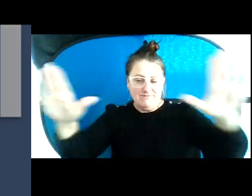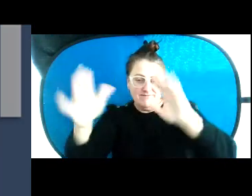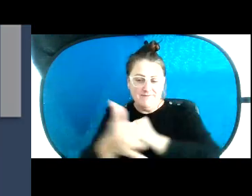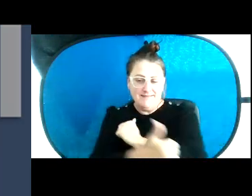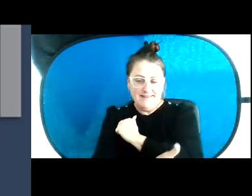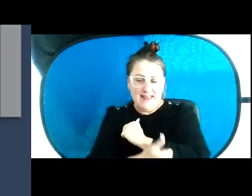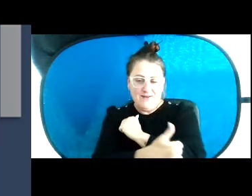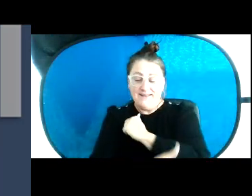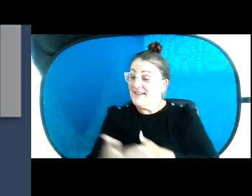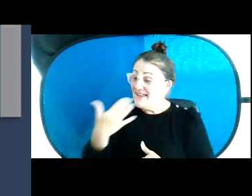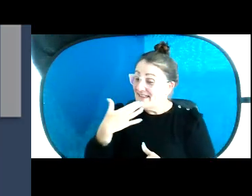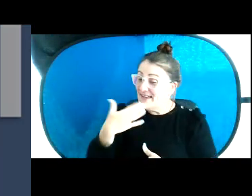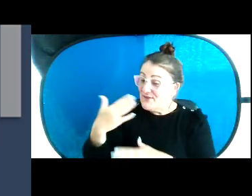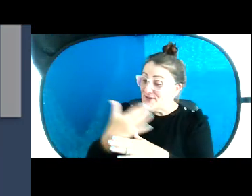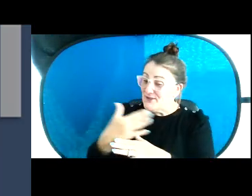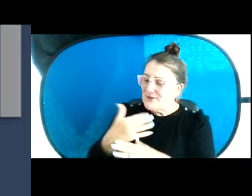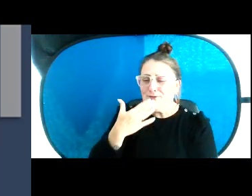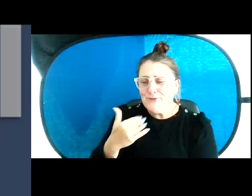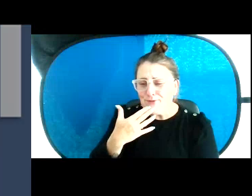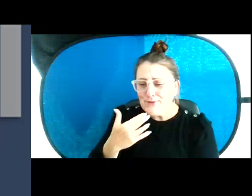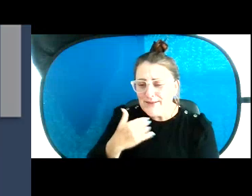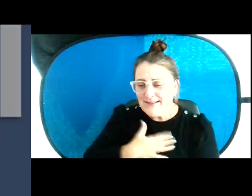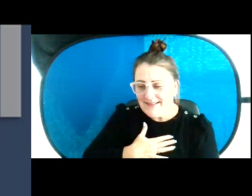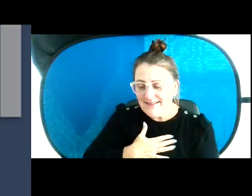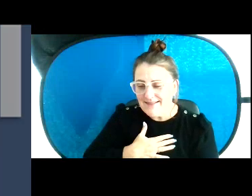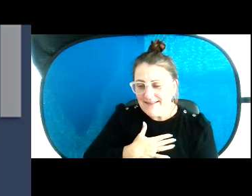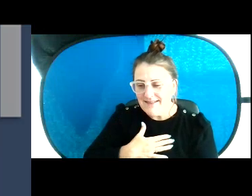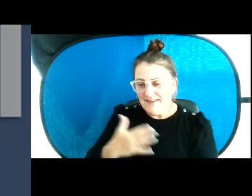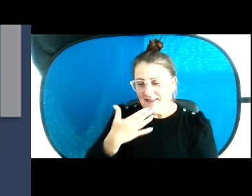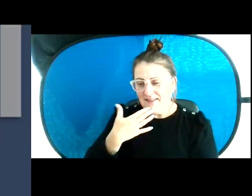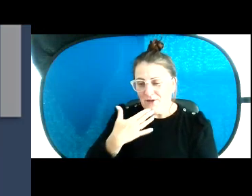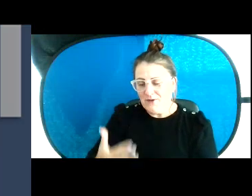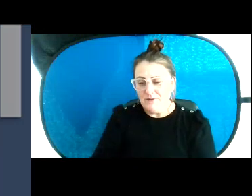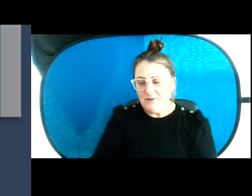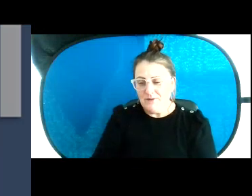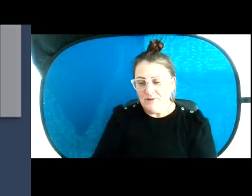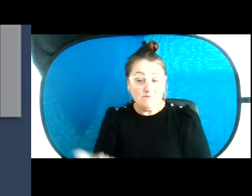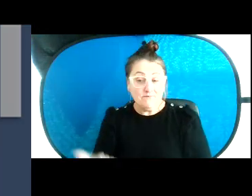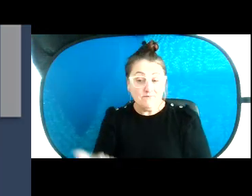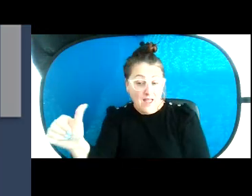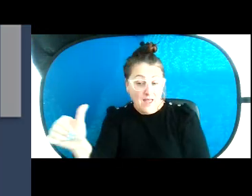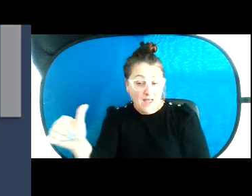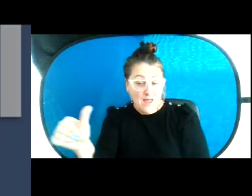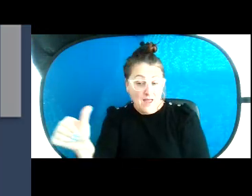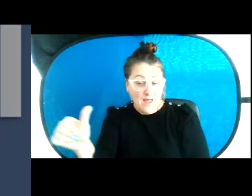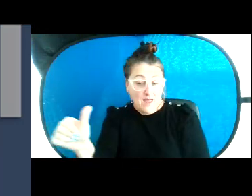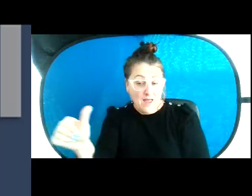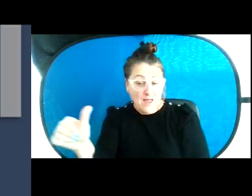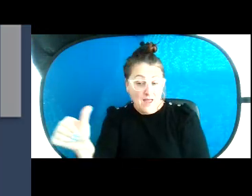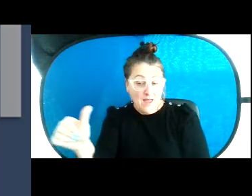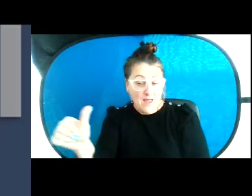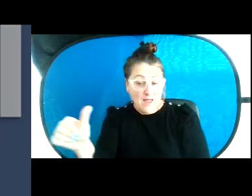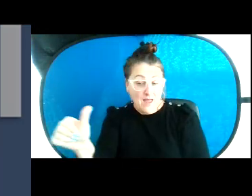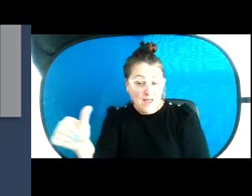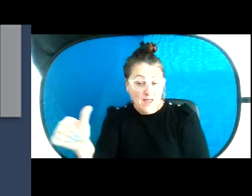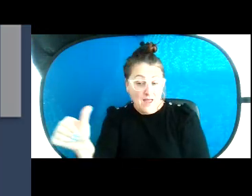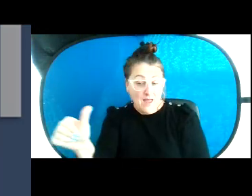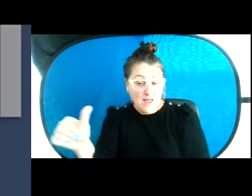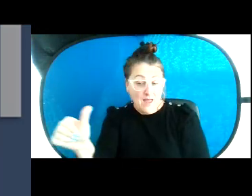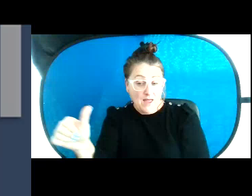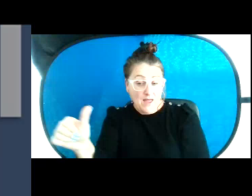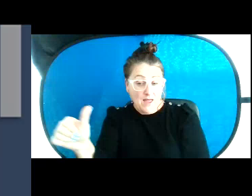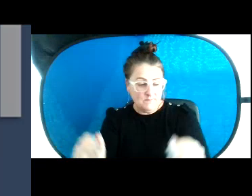Thank you for sharing that. That's very sweet. Thank you. Any other public comment on this item? There's no other public comment. Thank